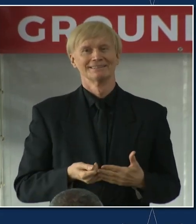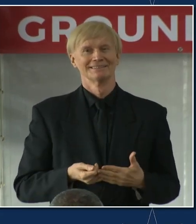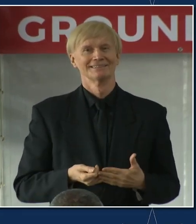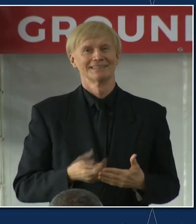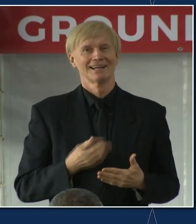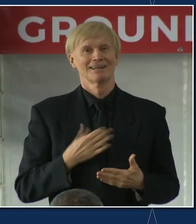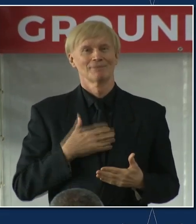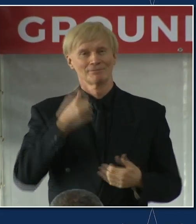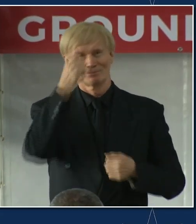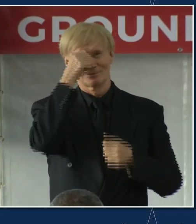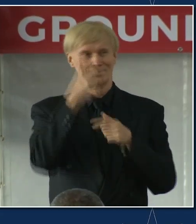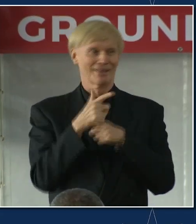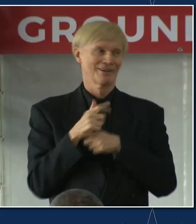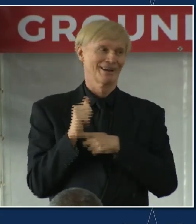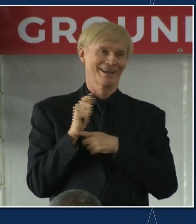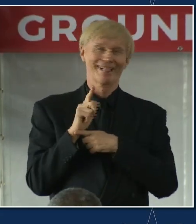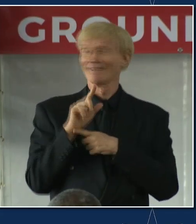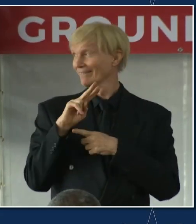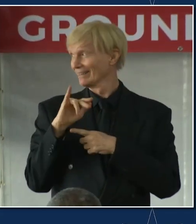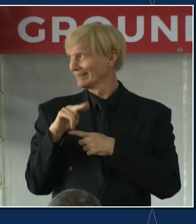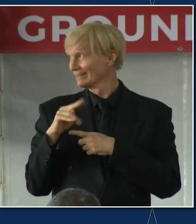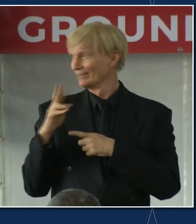To my brother, Alvin Ryder,